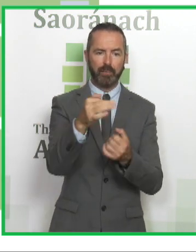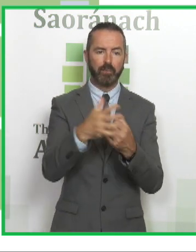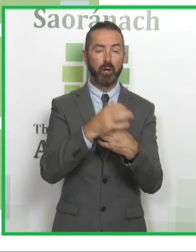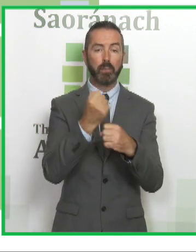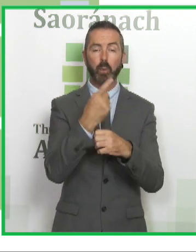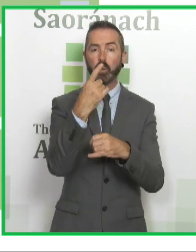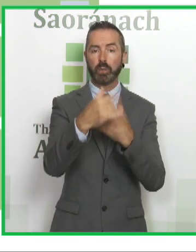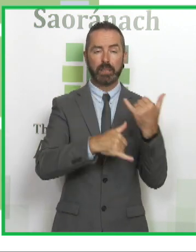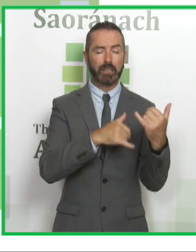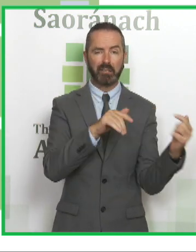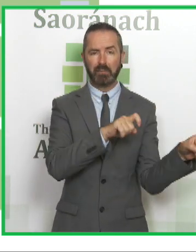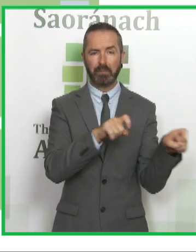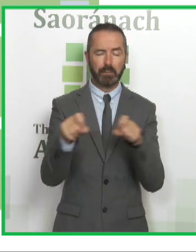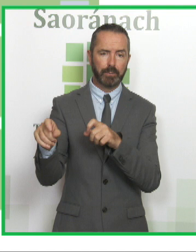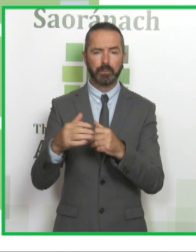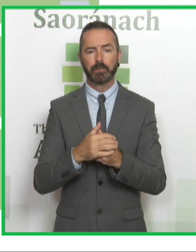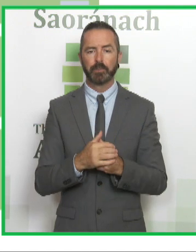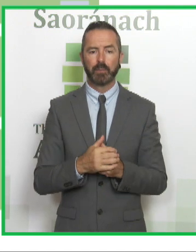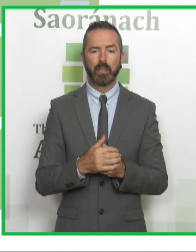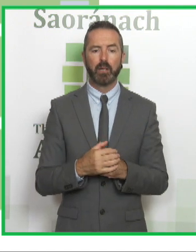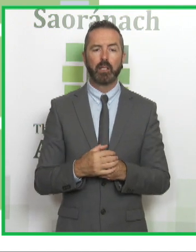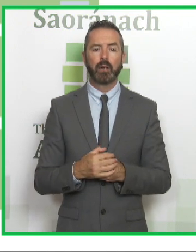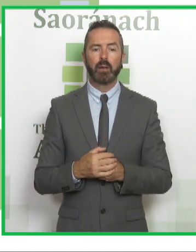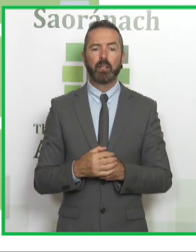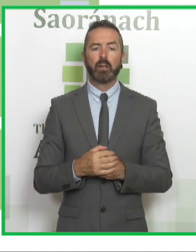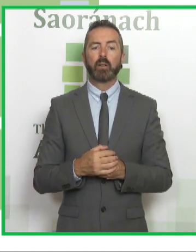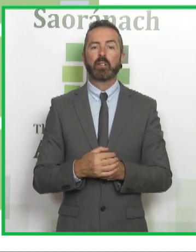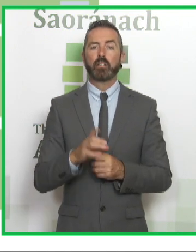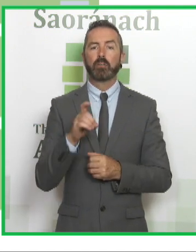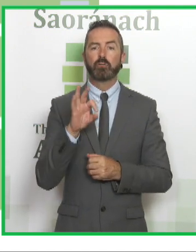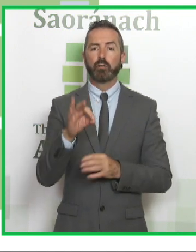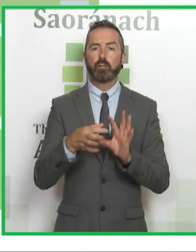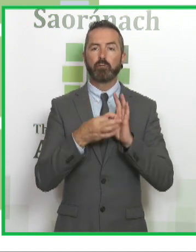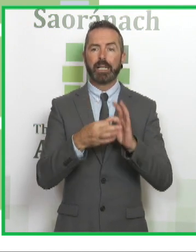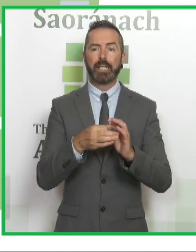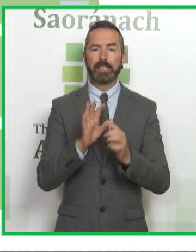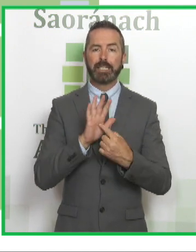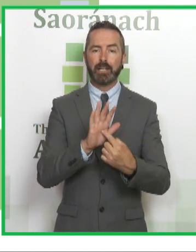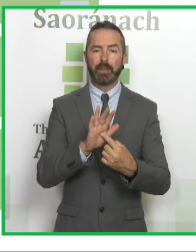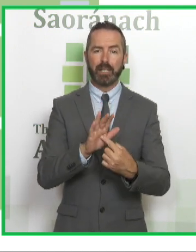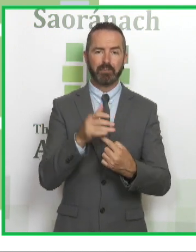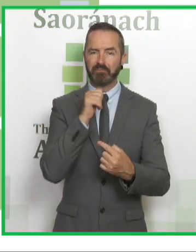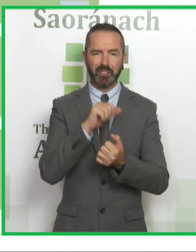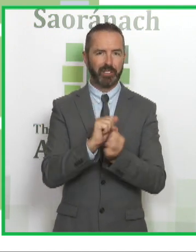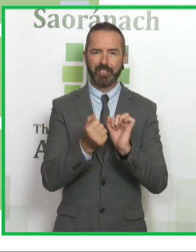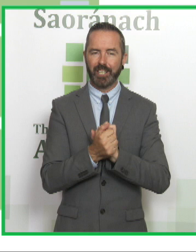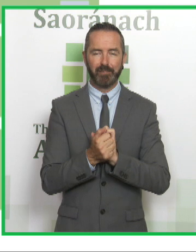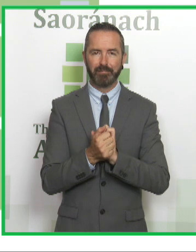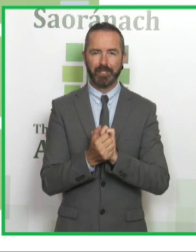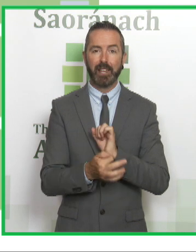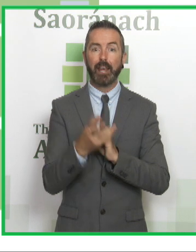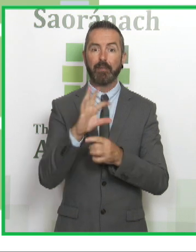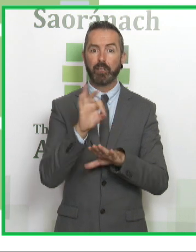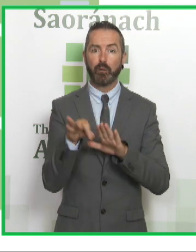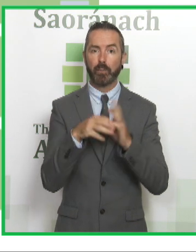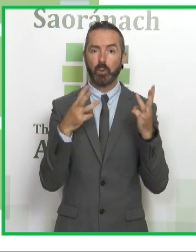so. And Drive drug-related intimidation is not going anywhere. So if the government want to address